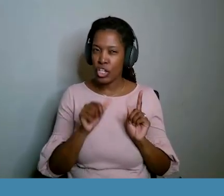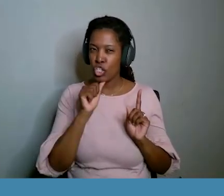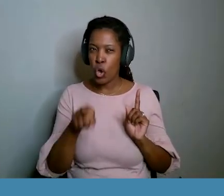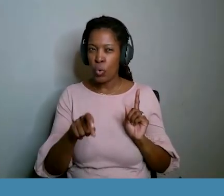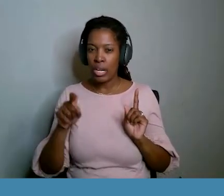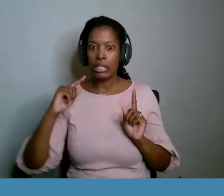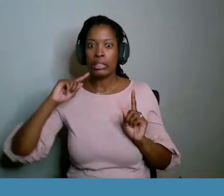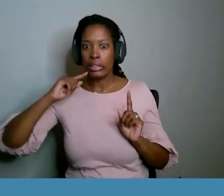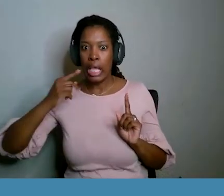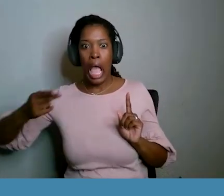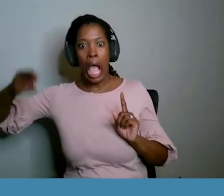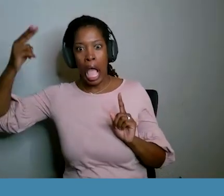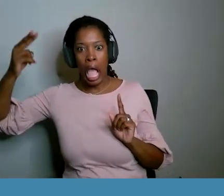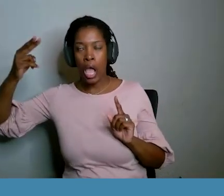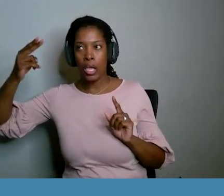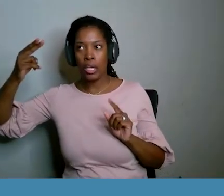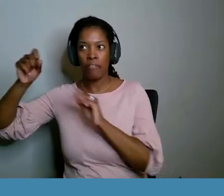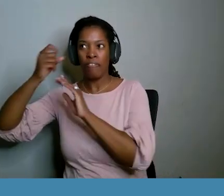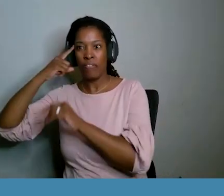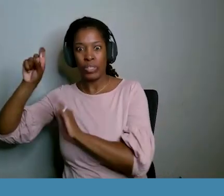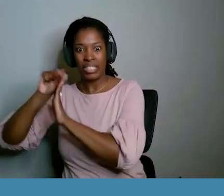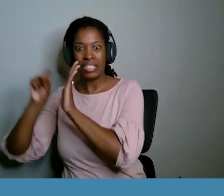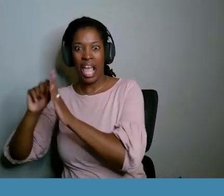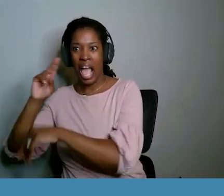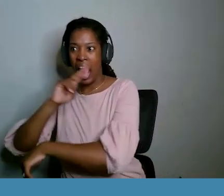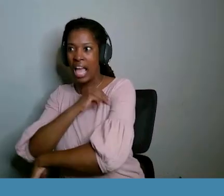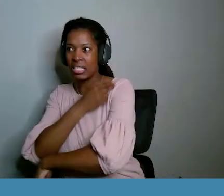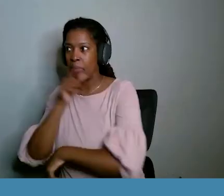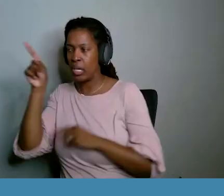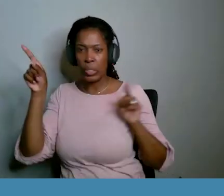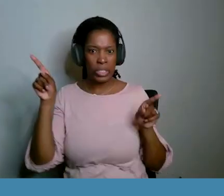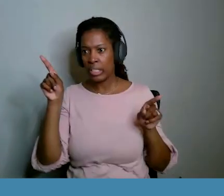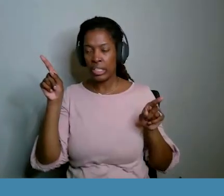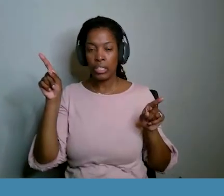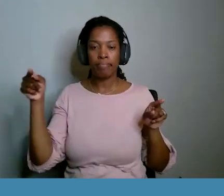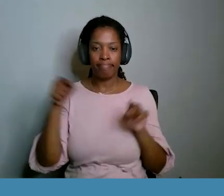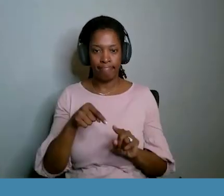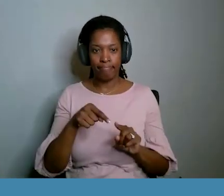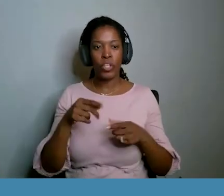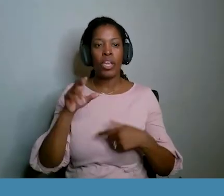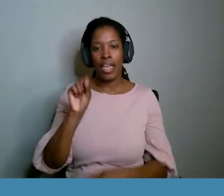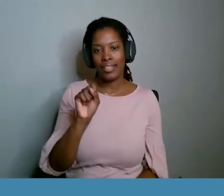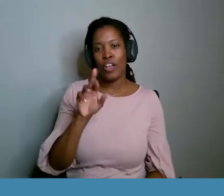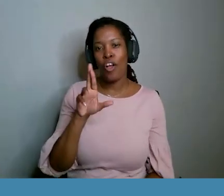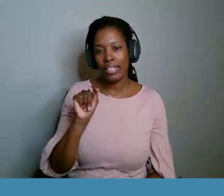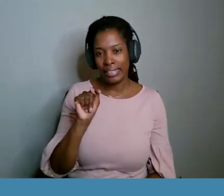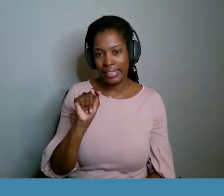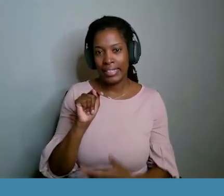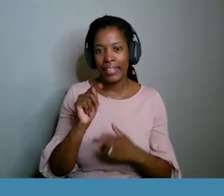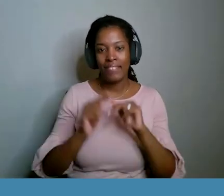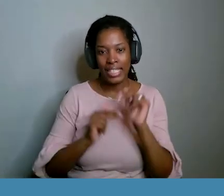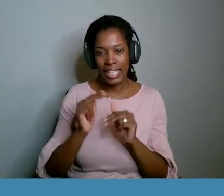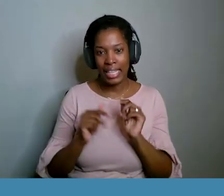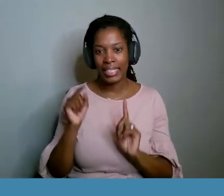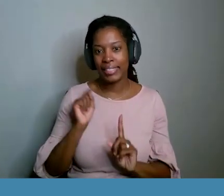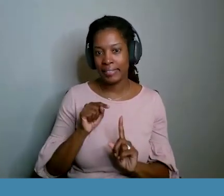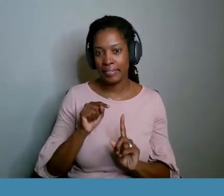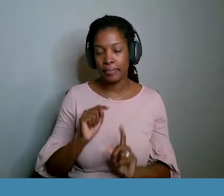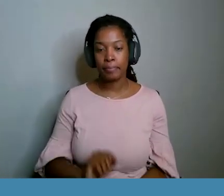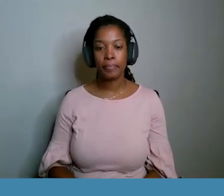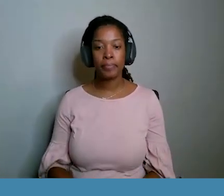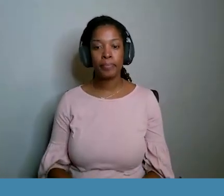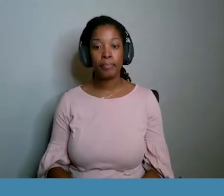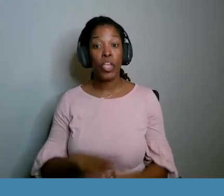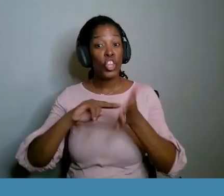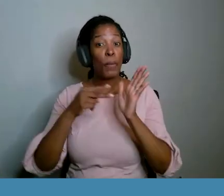enough level where they have to go to a state hospital. Facilities may send them to a short-term residential treatment facility. And the purpose here is to